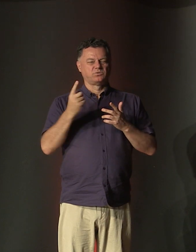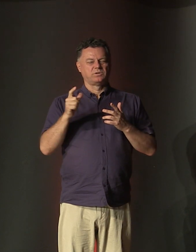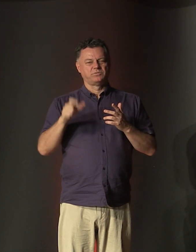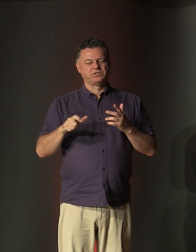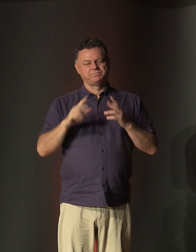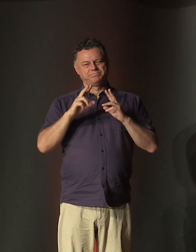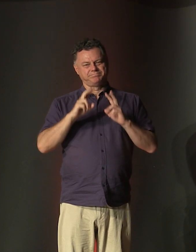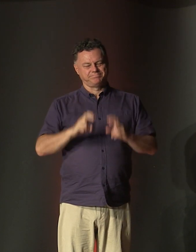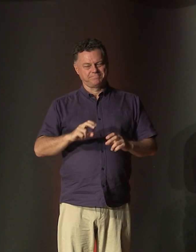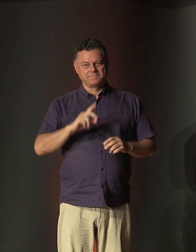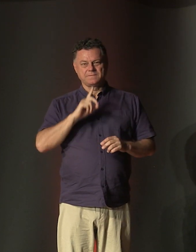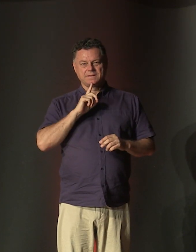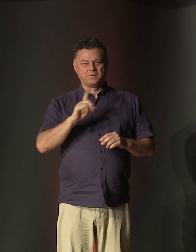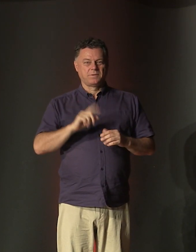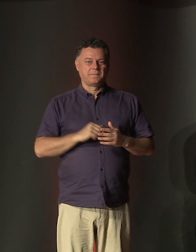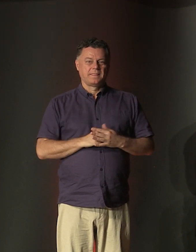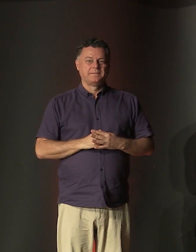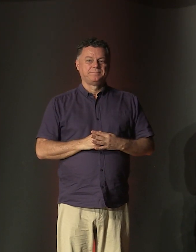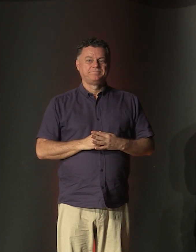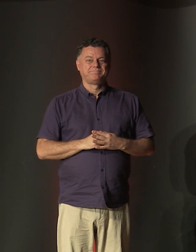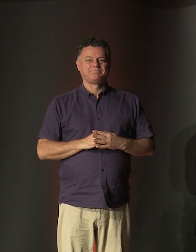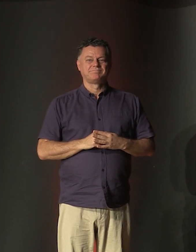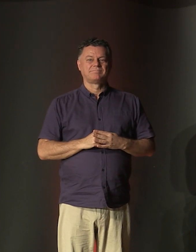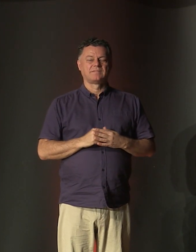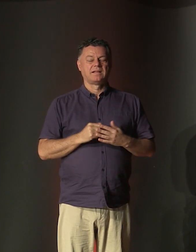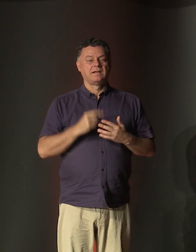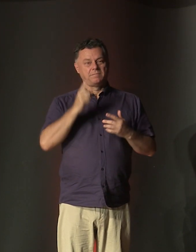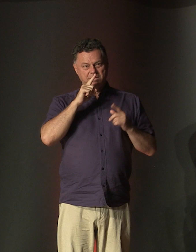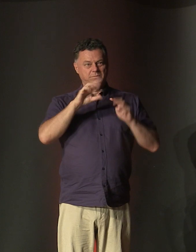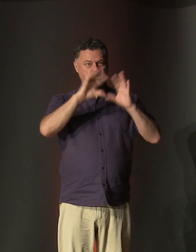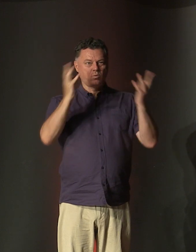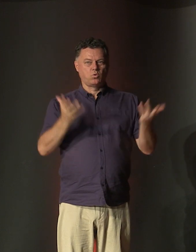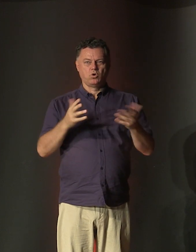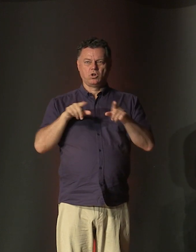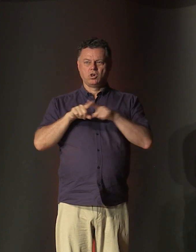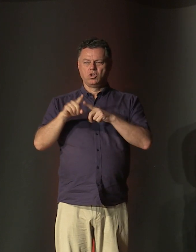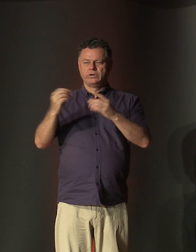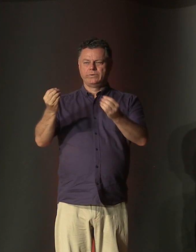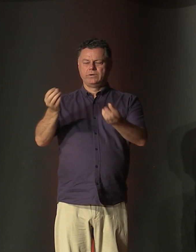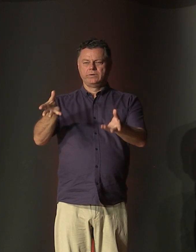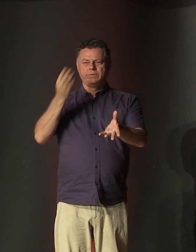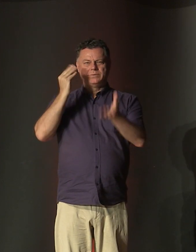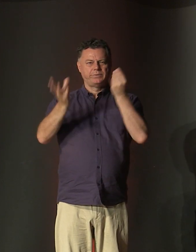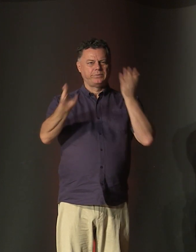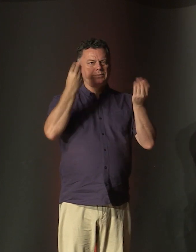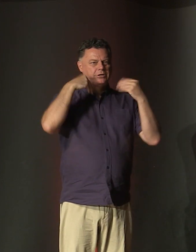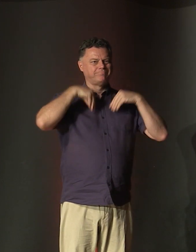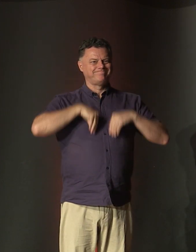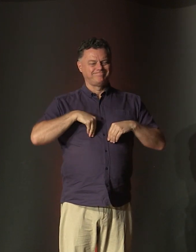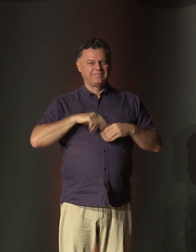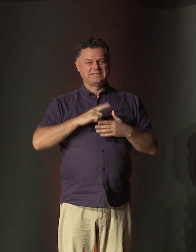has shown that these sorts of internalized ageist attitudes rob